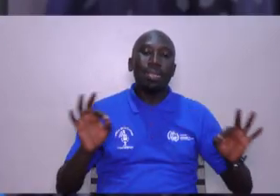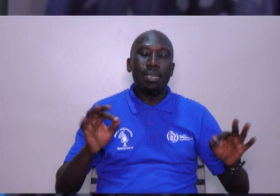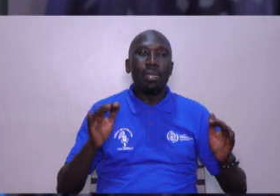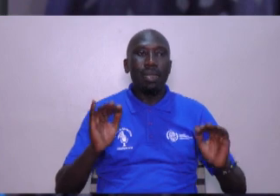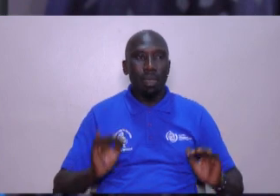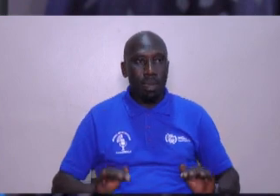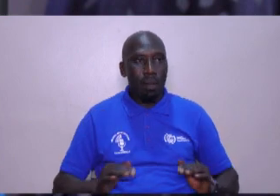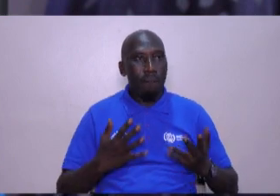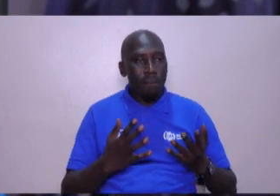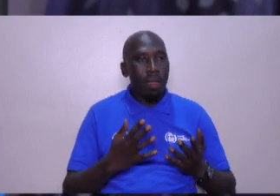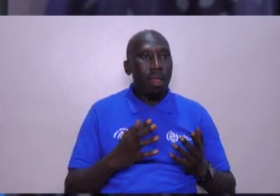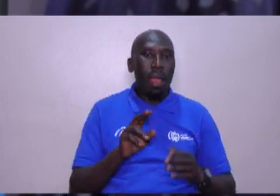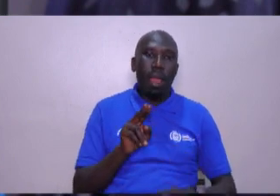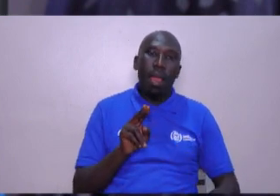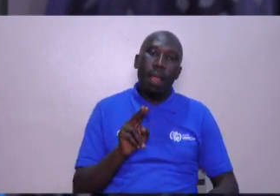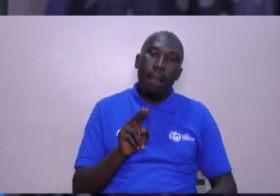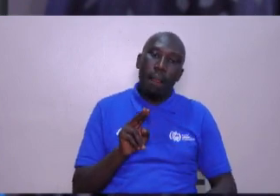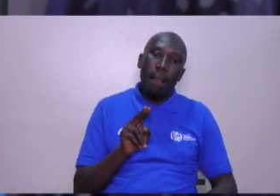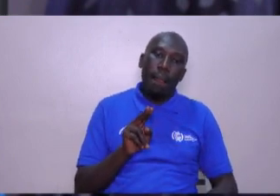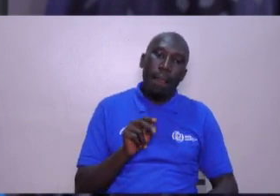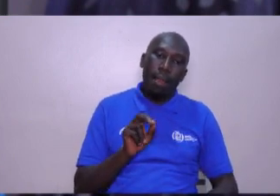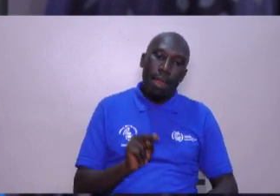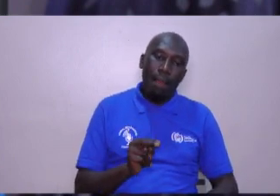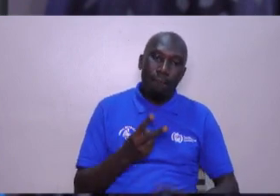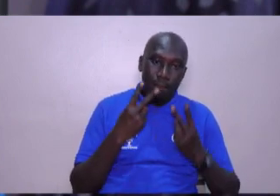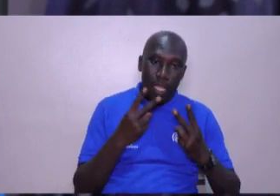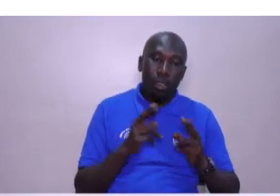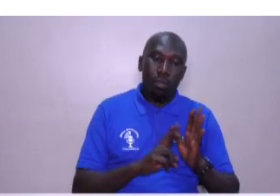that visual representation is what we are representing here.